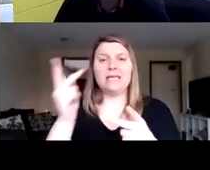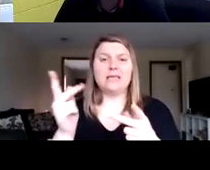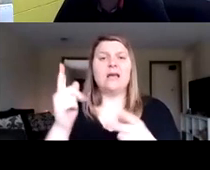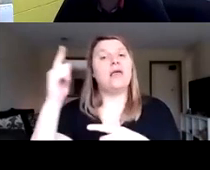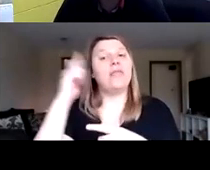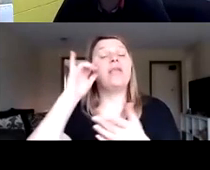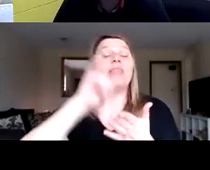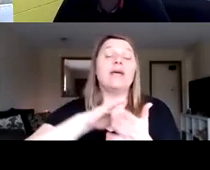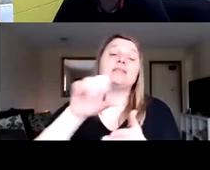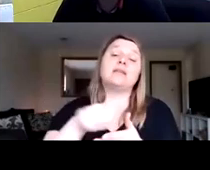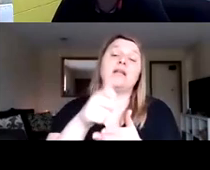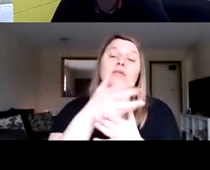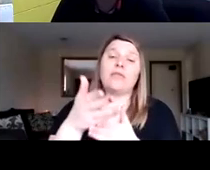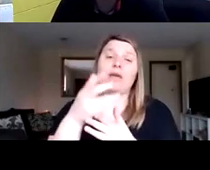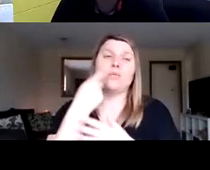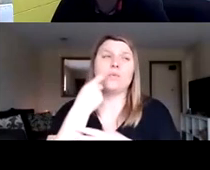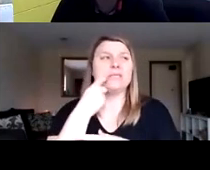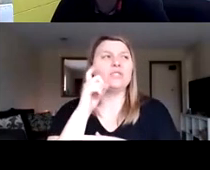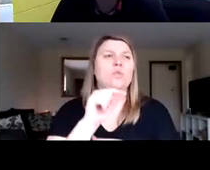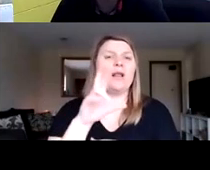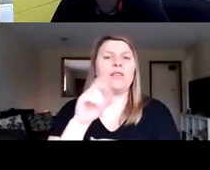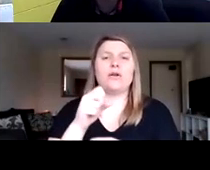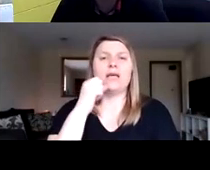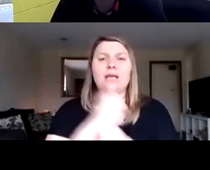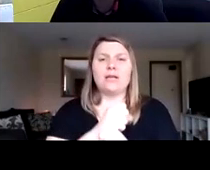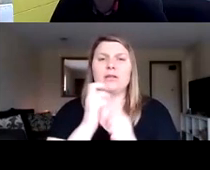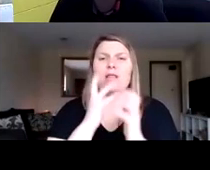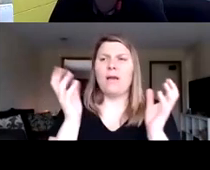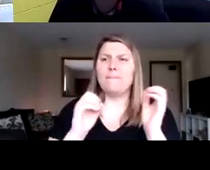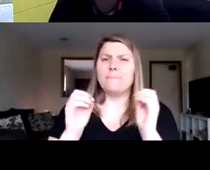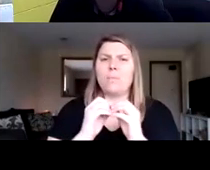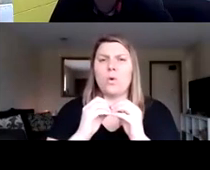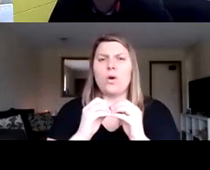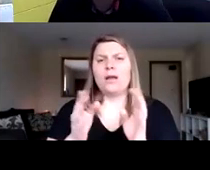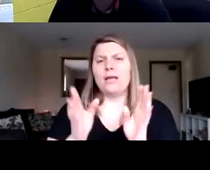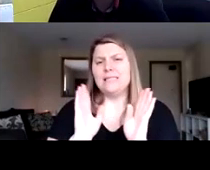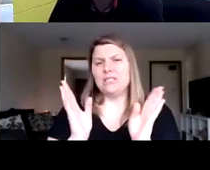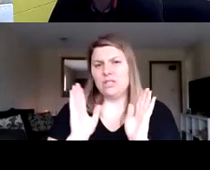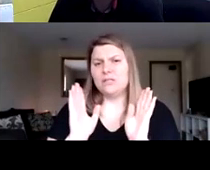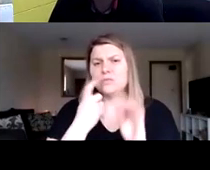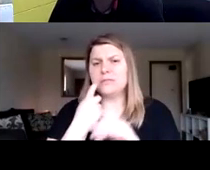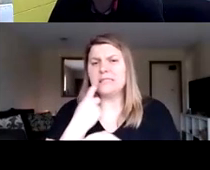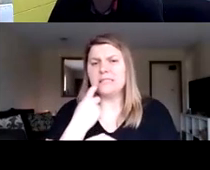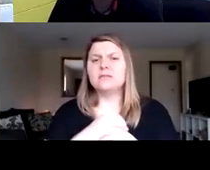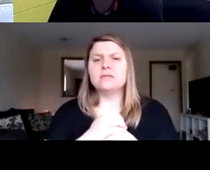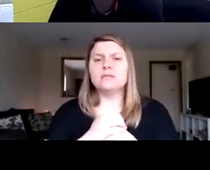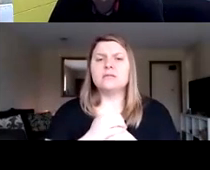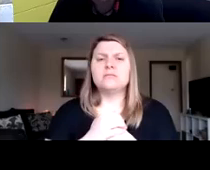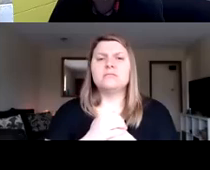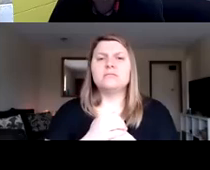like that's another thing that just within the last 20 or 30 years, there's been a lot more attention to. And so it's